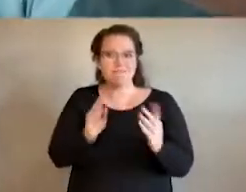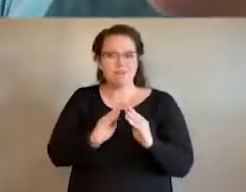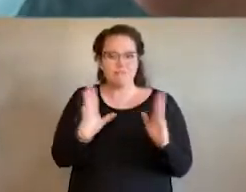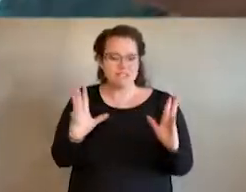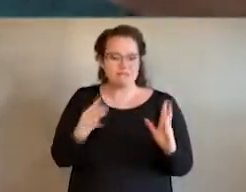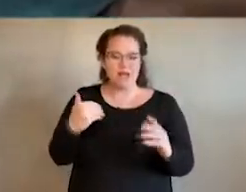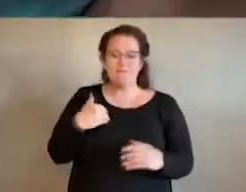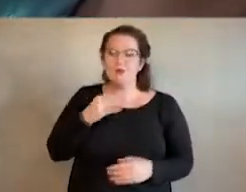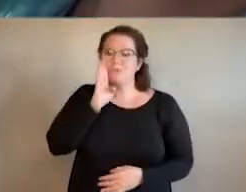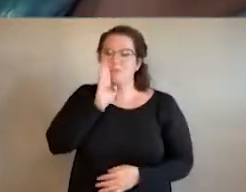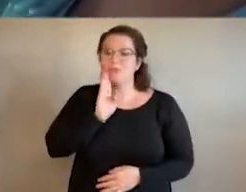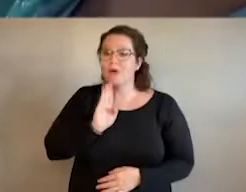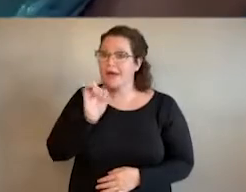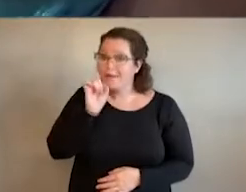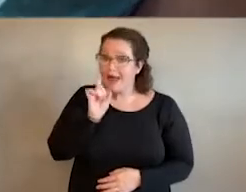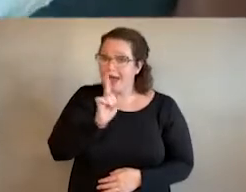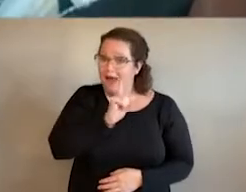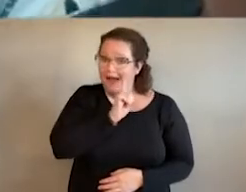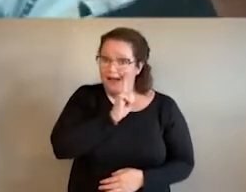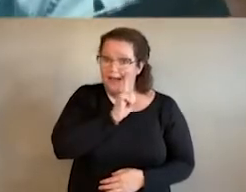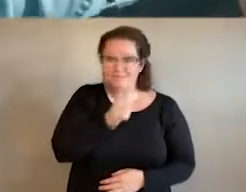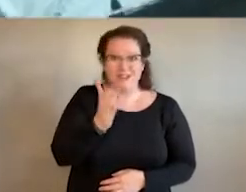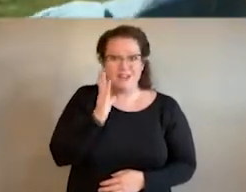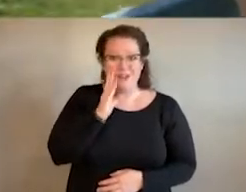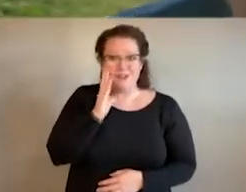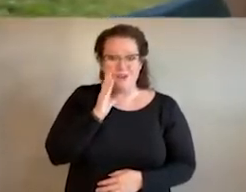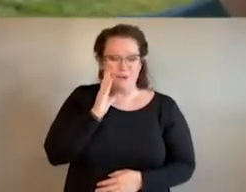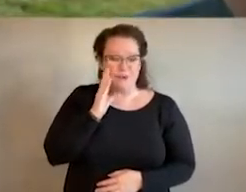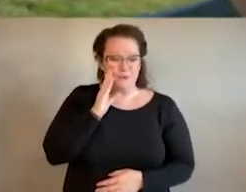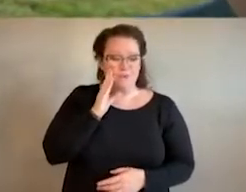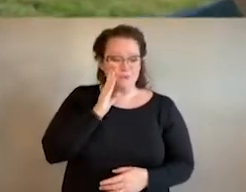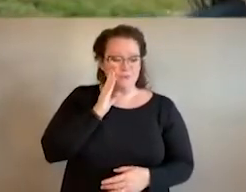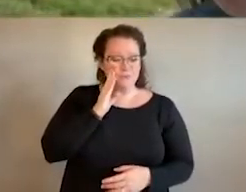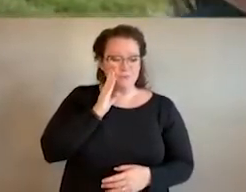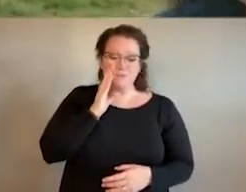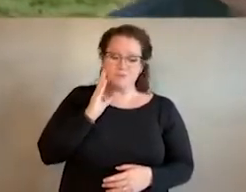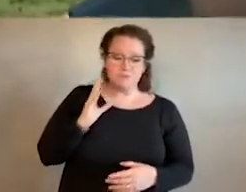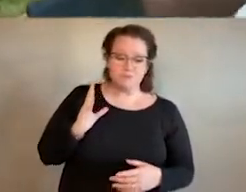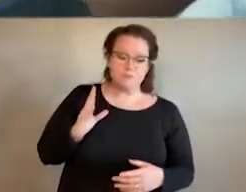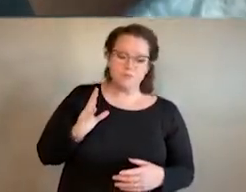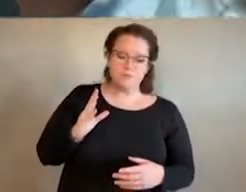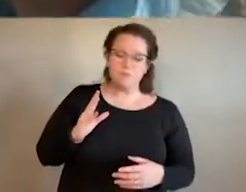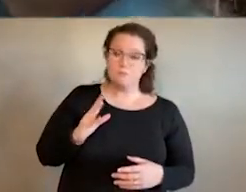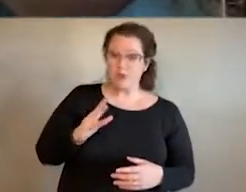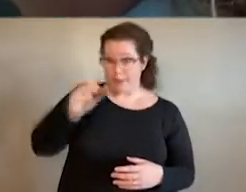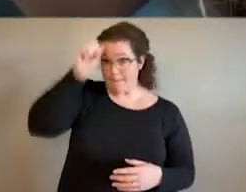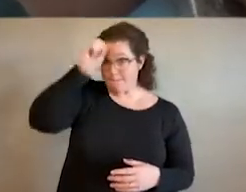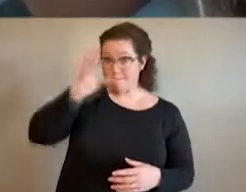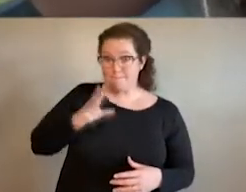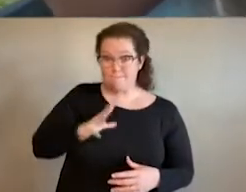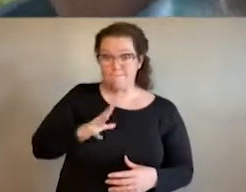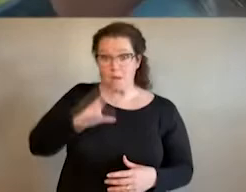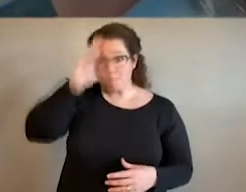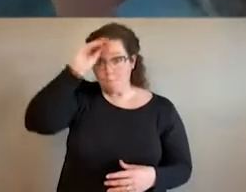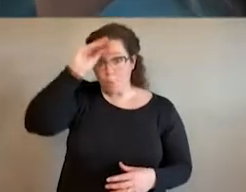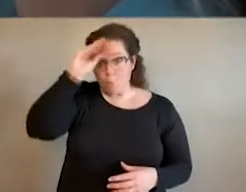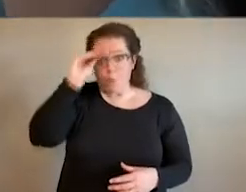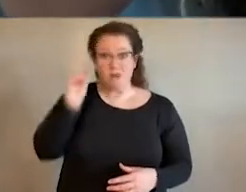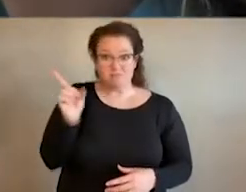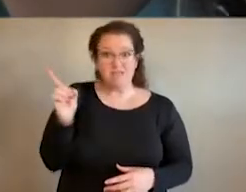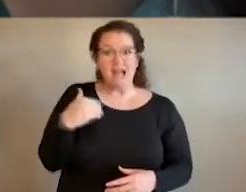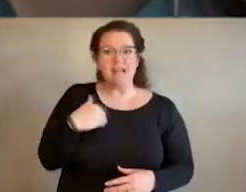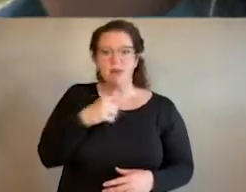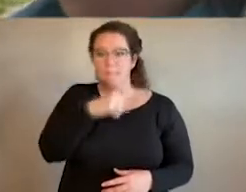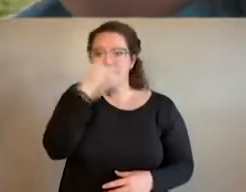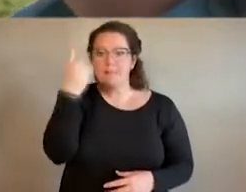the brown eyes that, that surround her pupil. The males actually have black eyes, whereas the